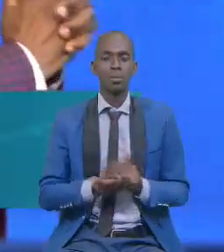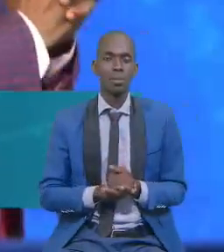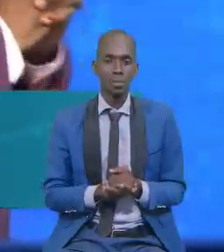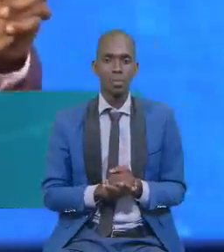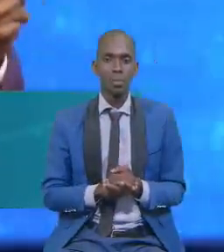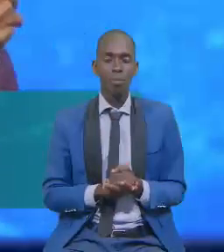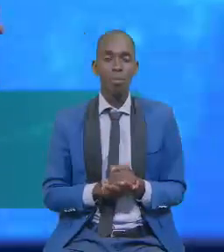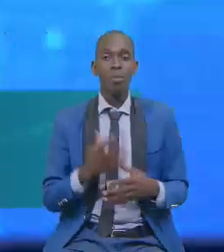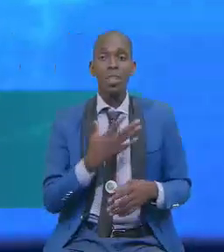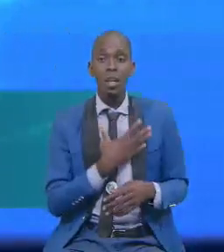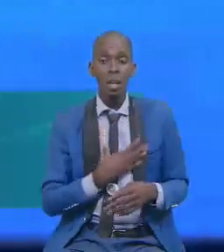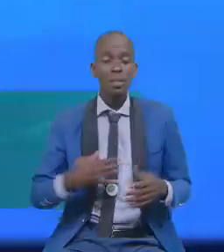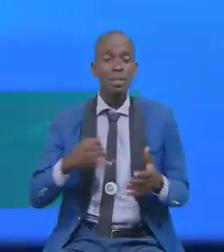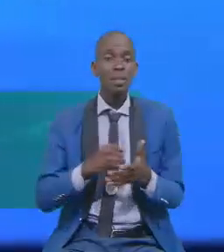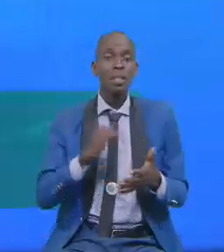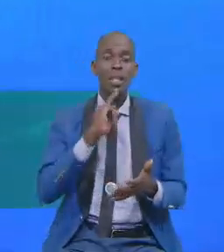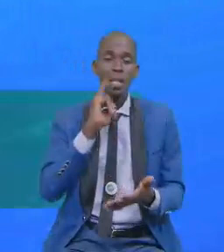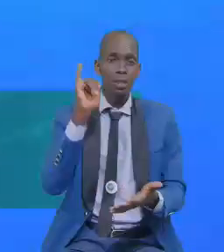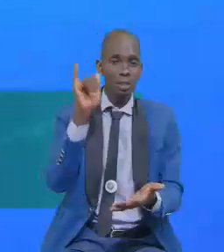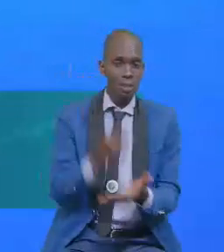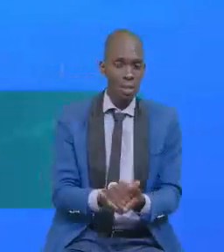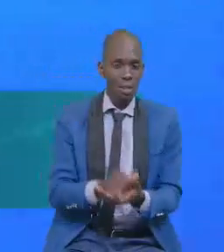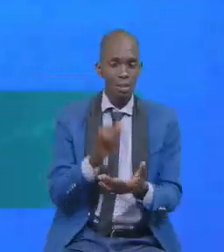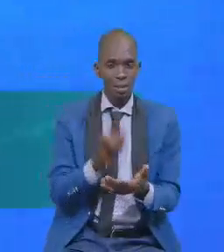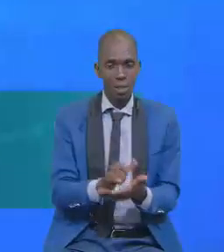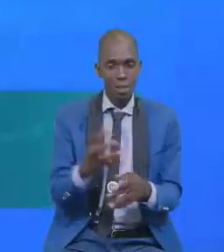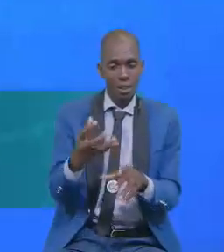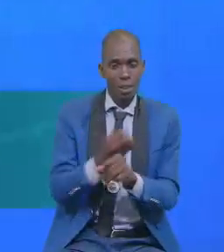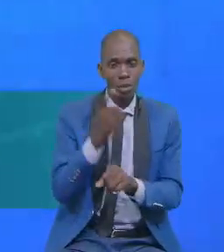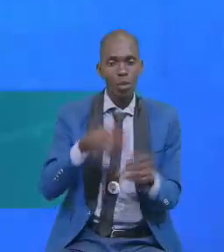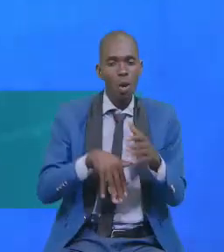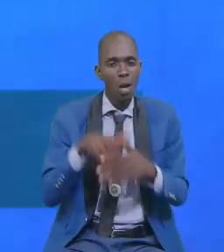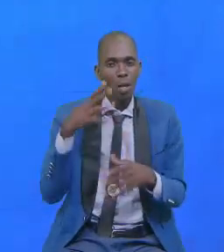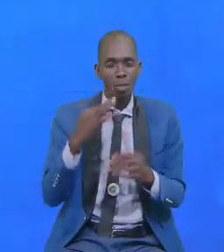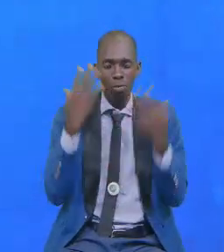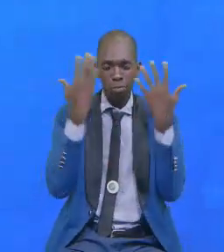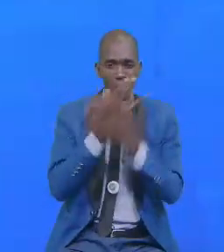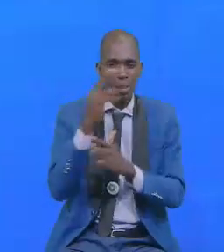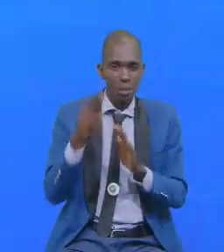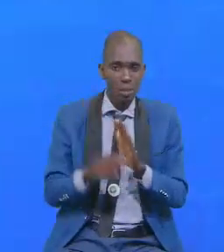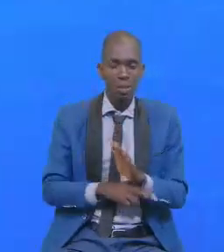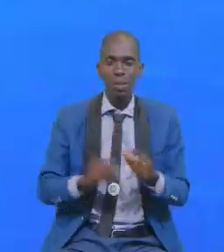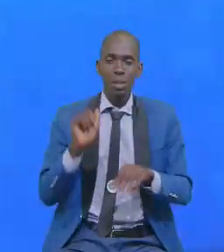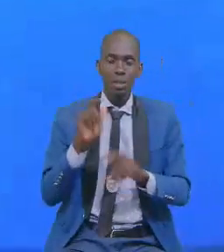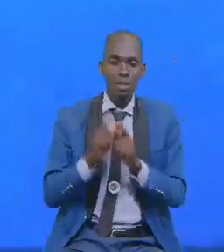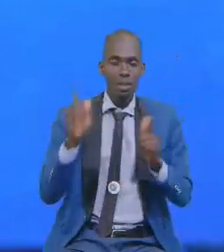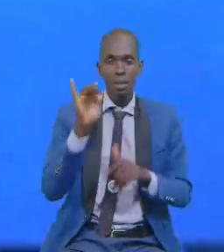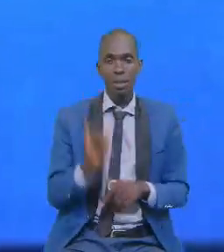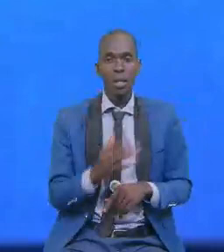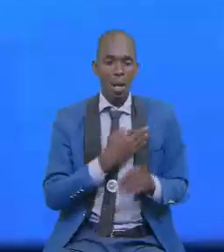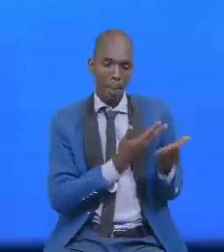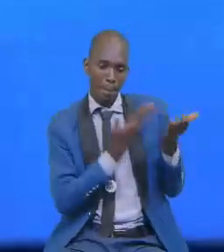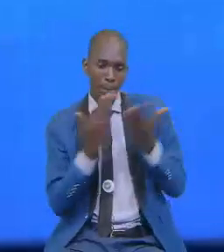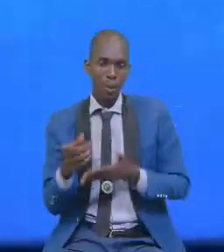And it is that takes you out of darkness effectively and brings you into